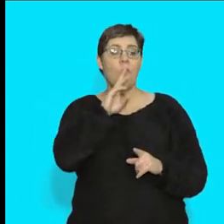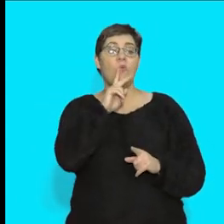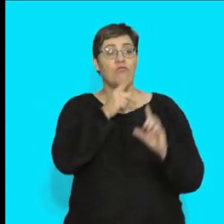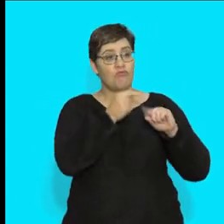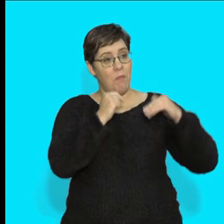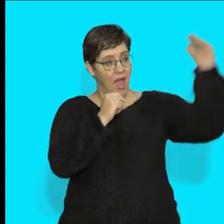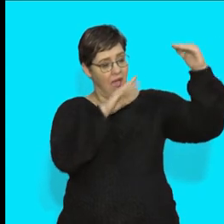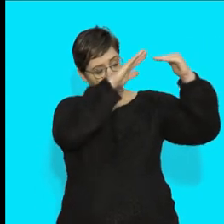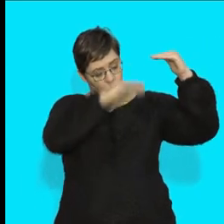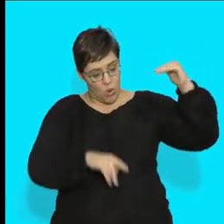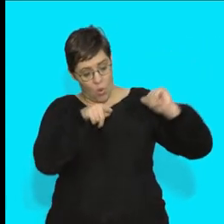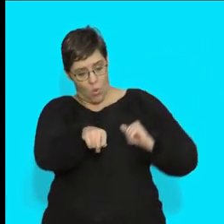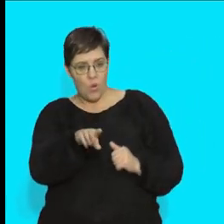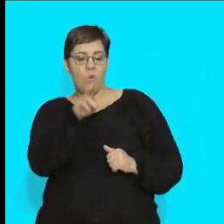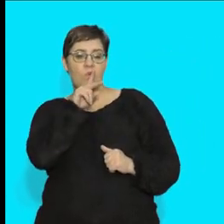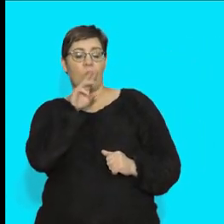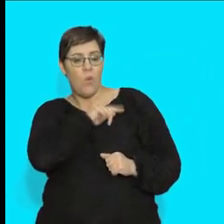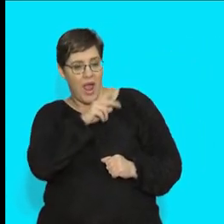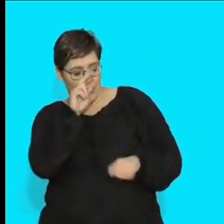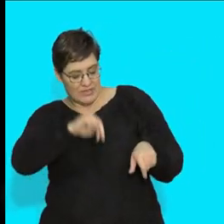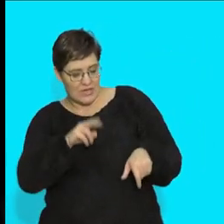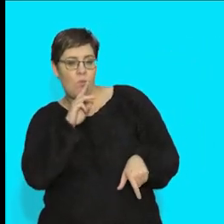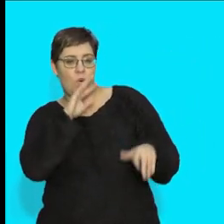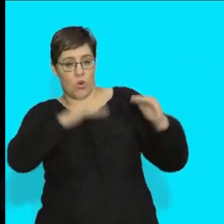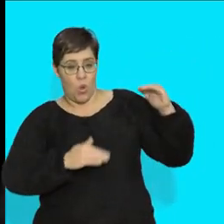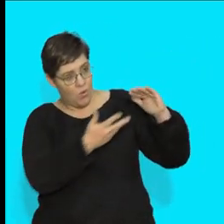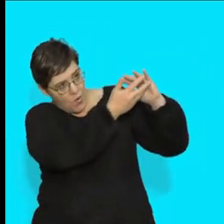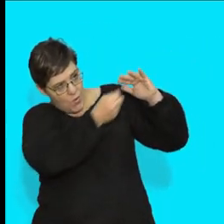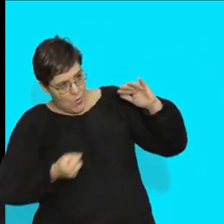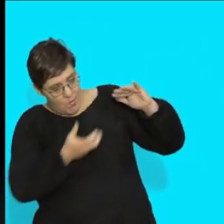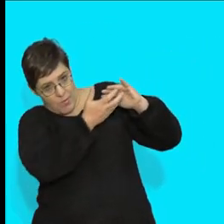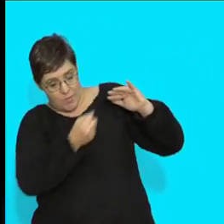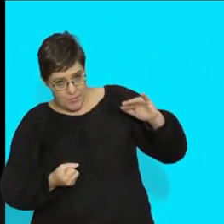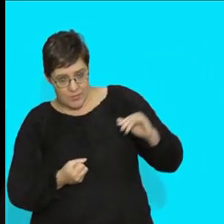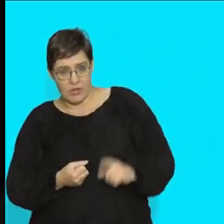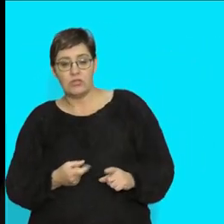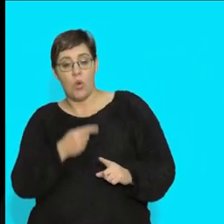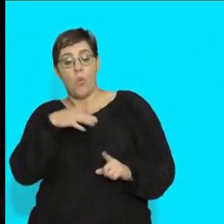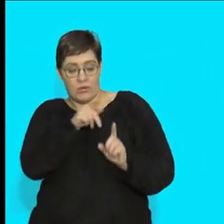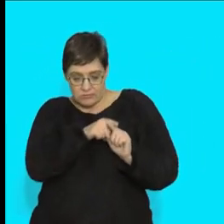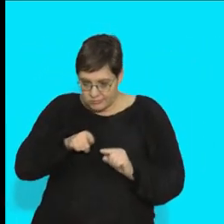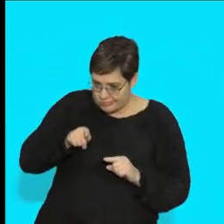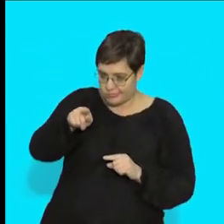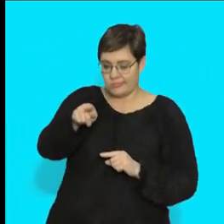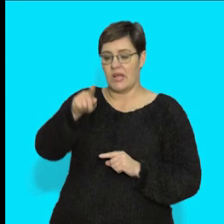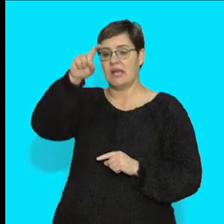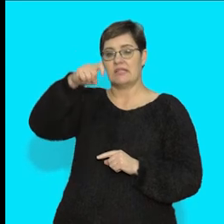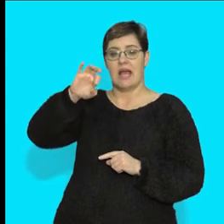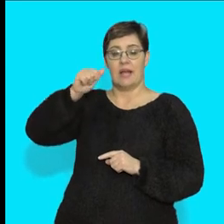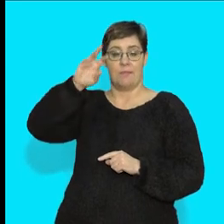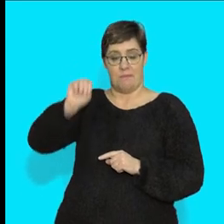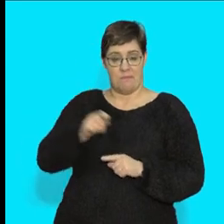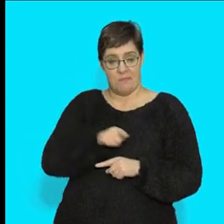do we want water to go? Here, X marks the spot. We want it to go to xylem.